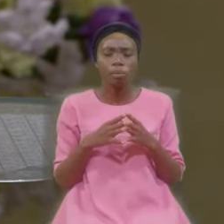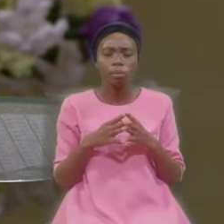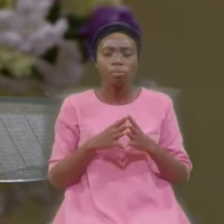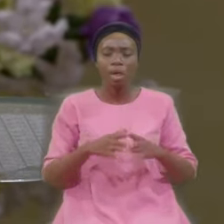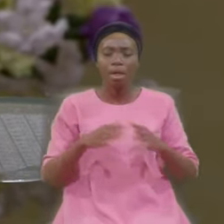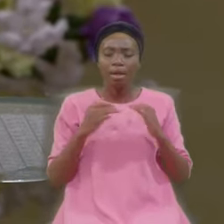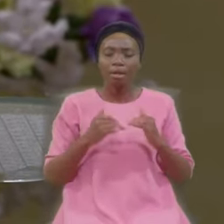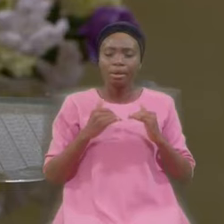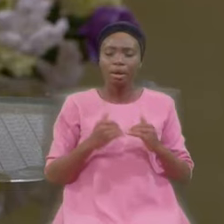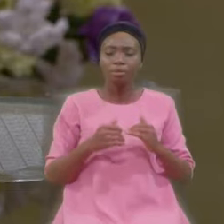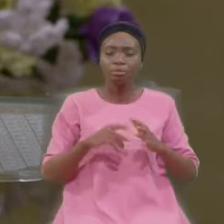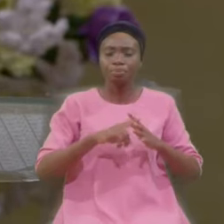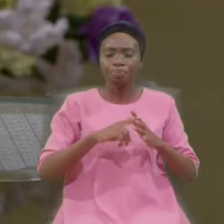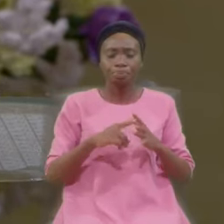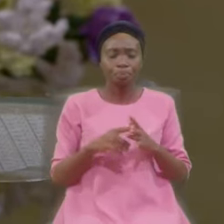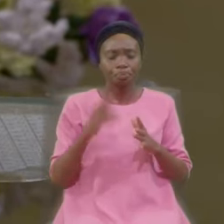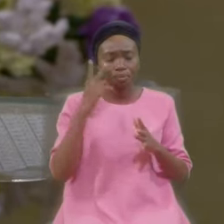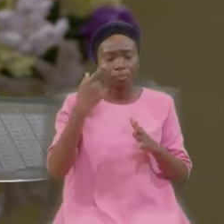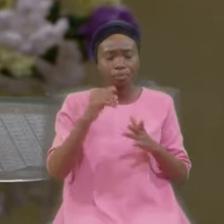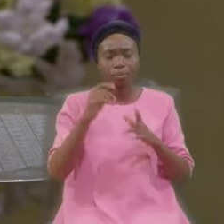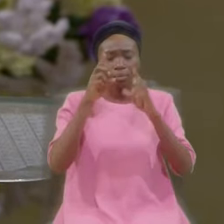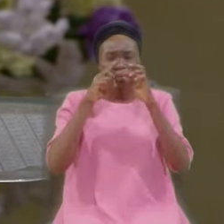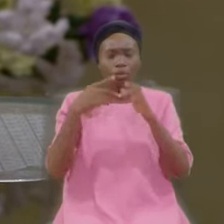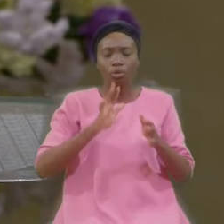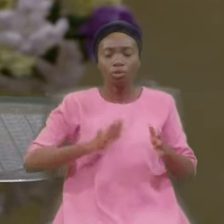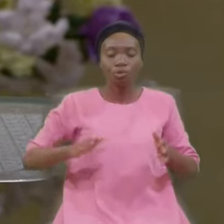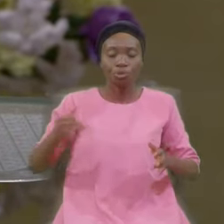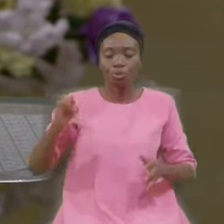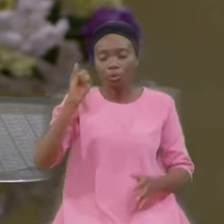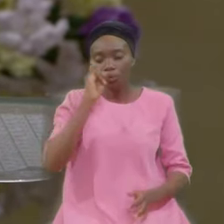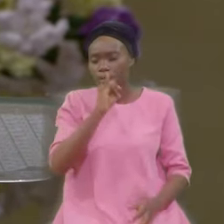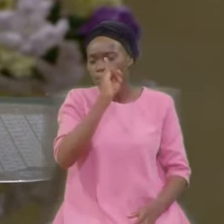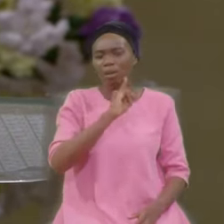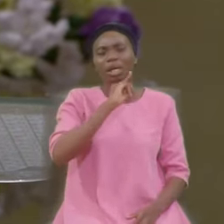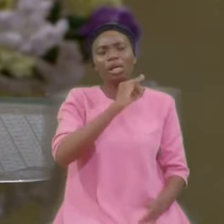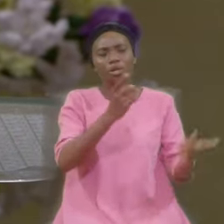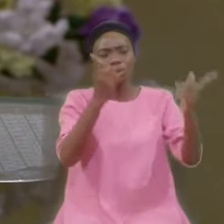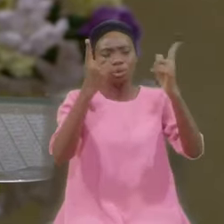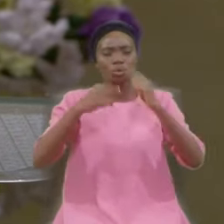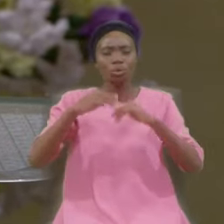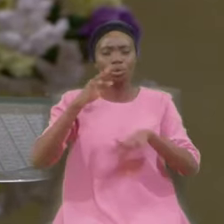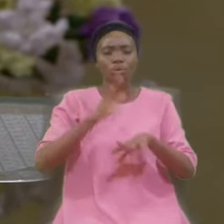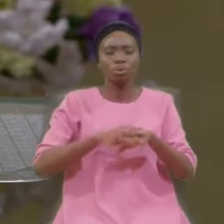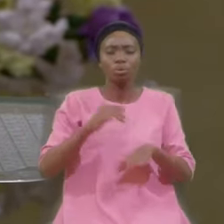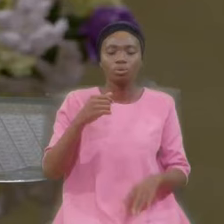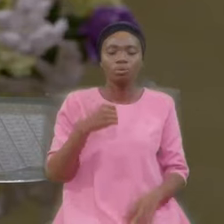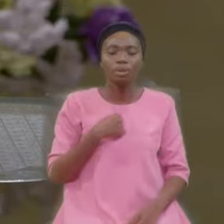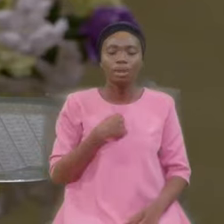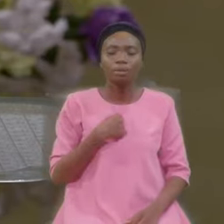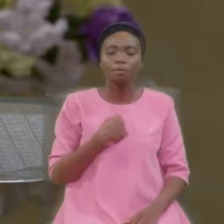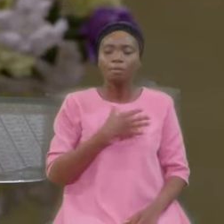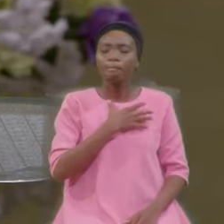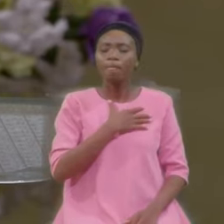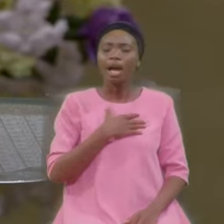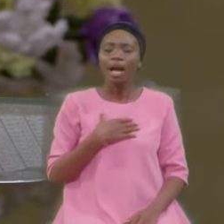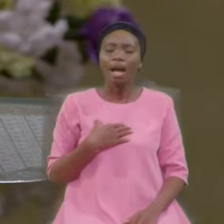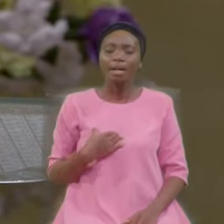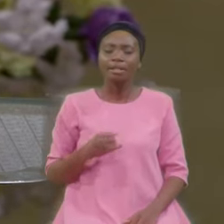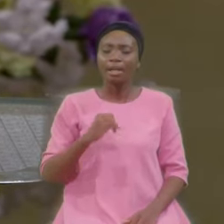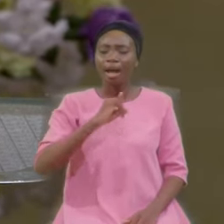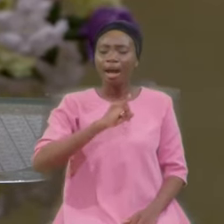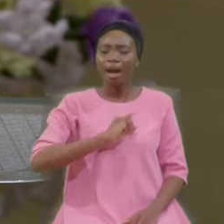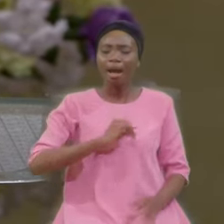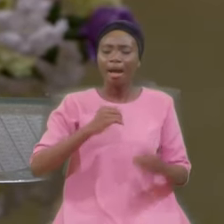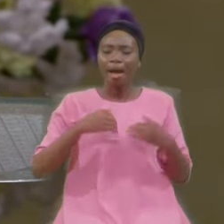Now therefore, behold, the cry of the children of Israel is come unto me, and I